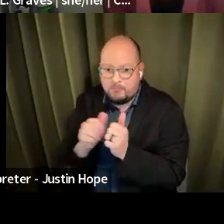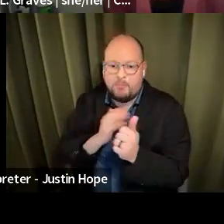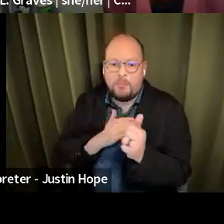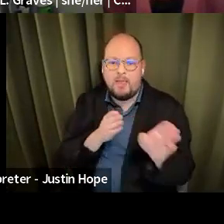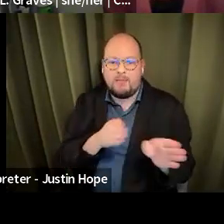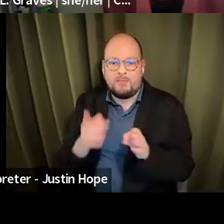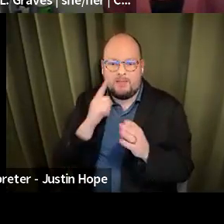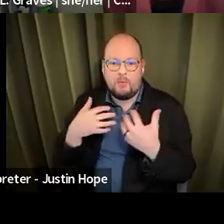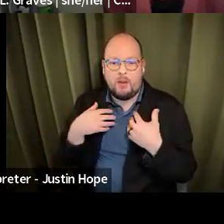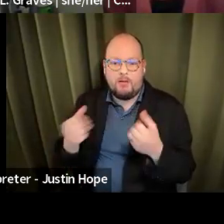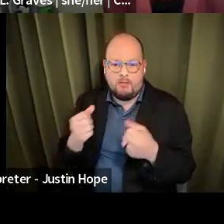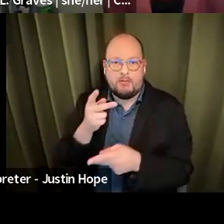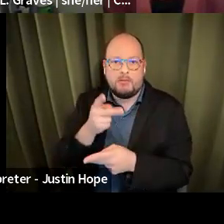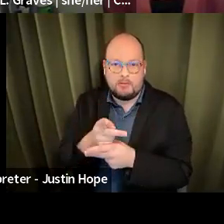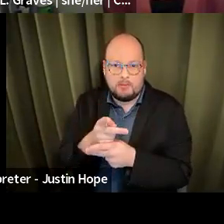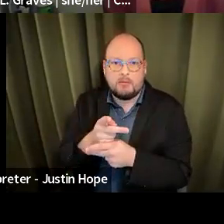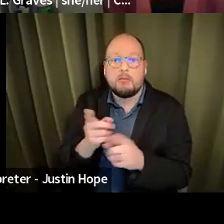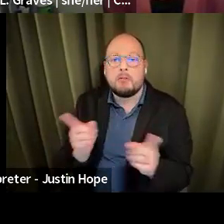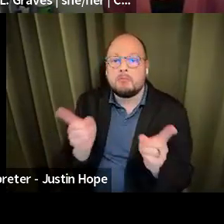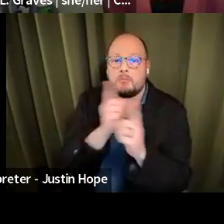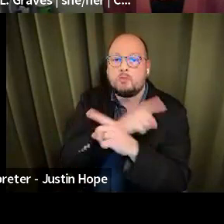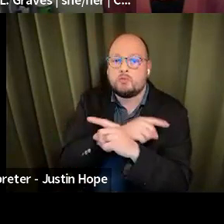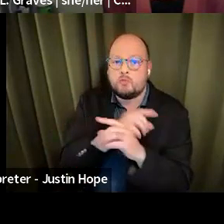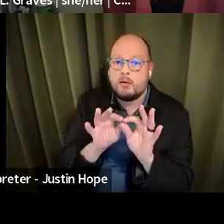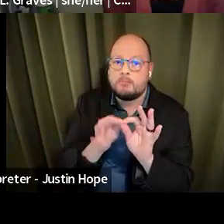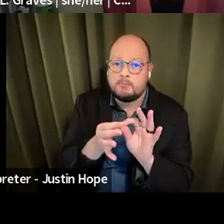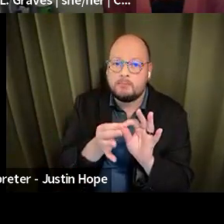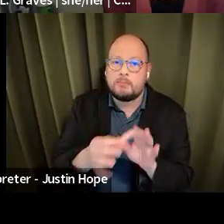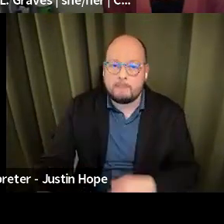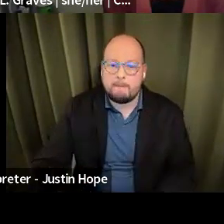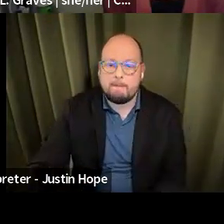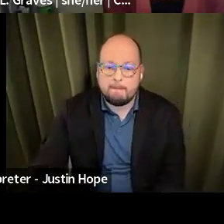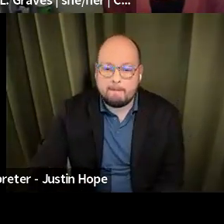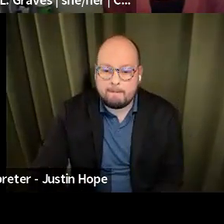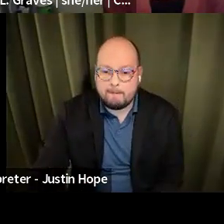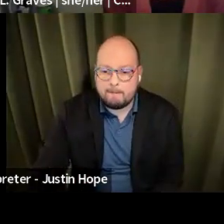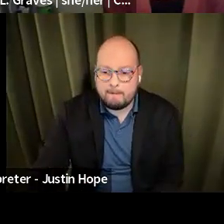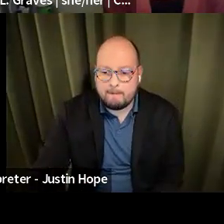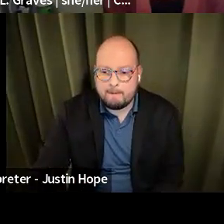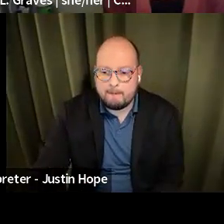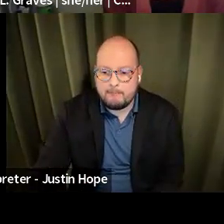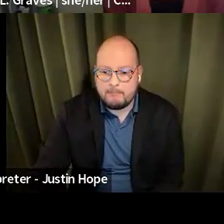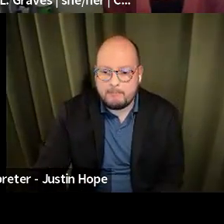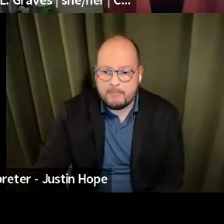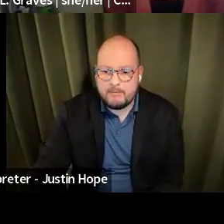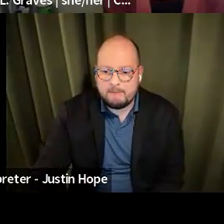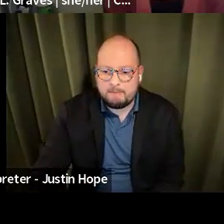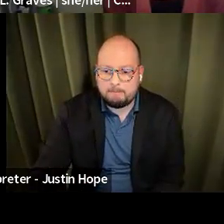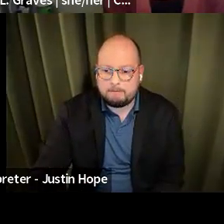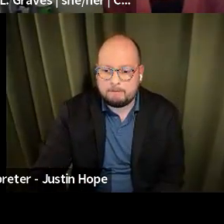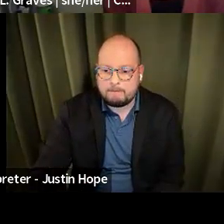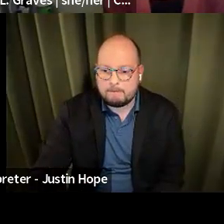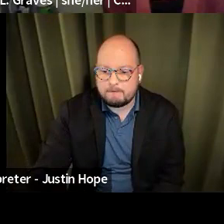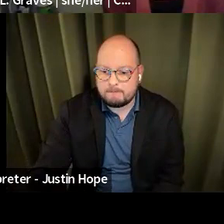We've spoken quite a bit kind of about interpreting as we talk about the language access plan, but Monica talked about, and I think